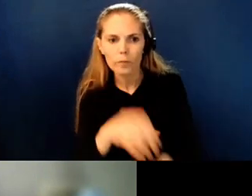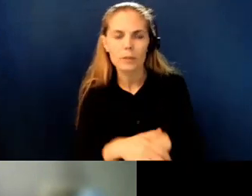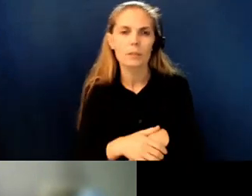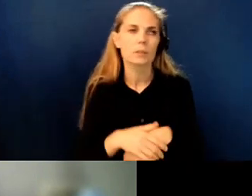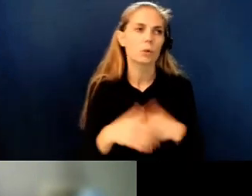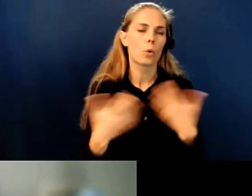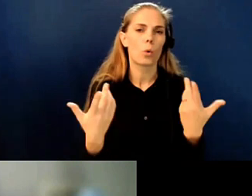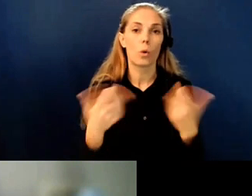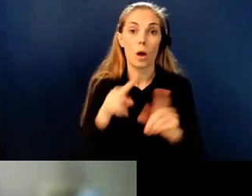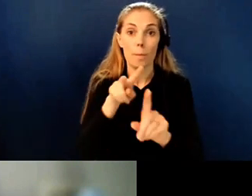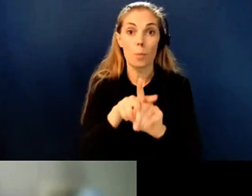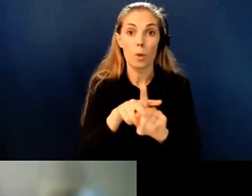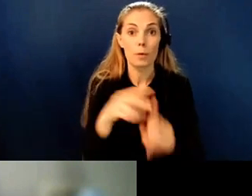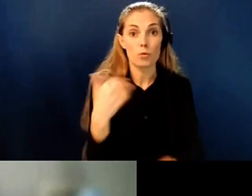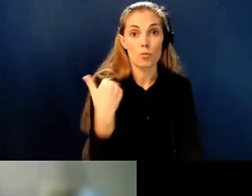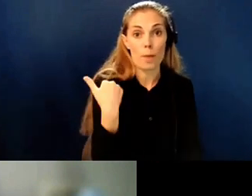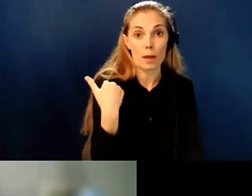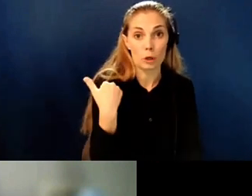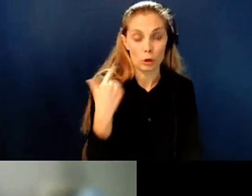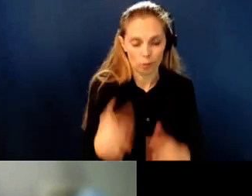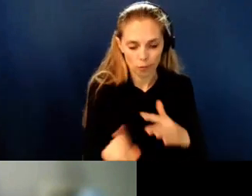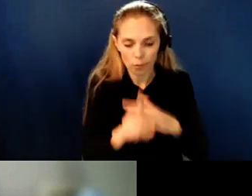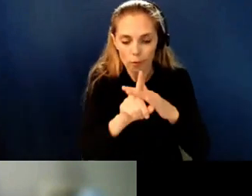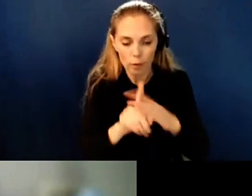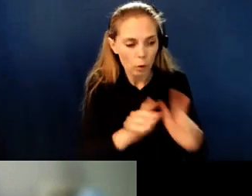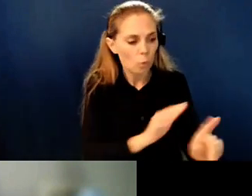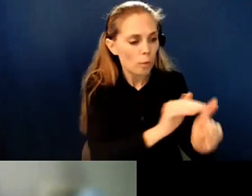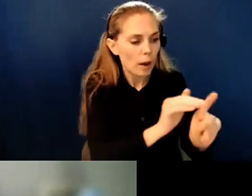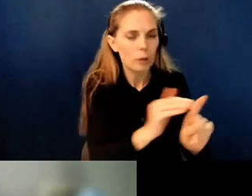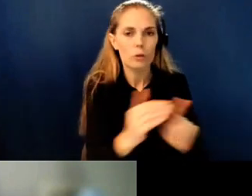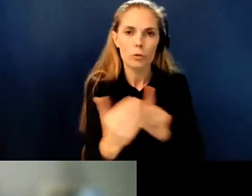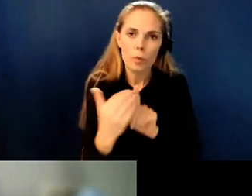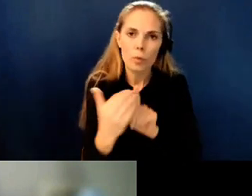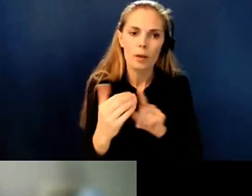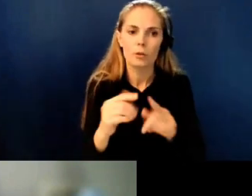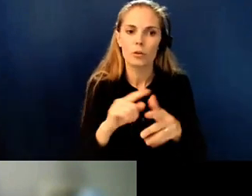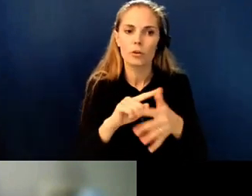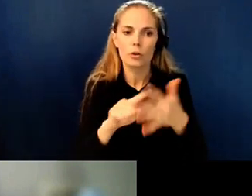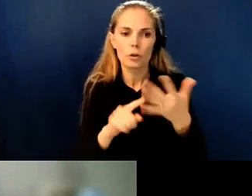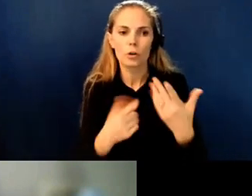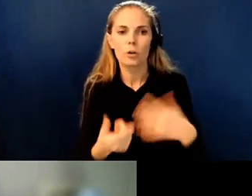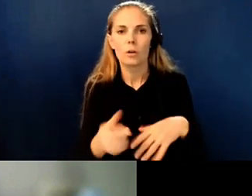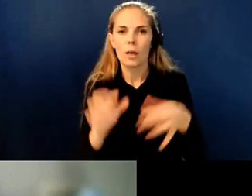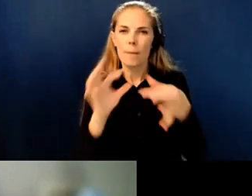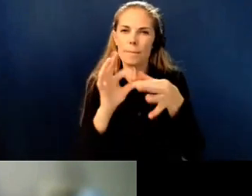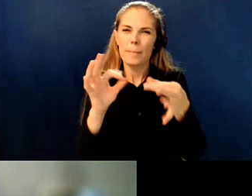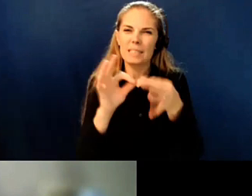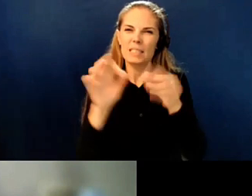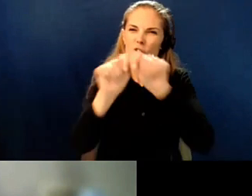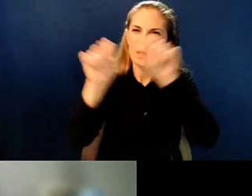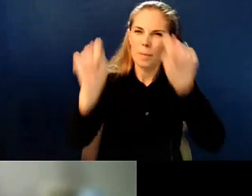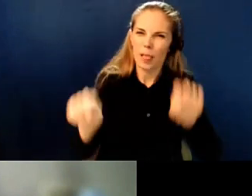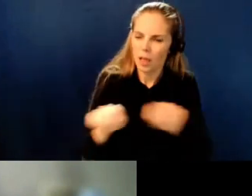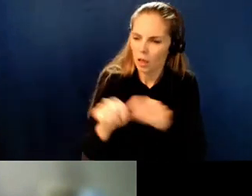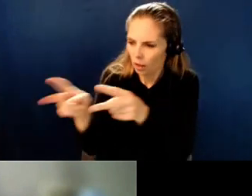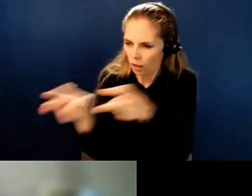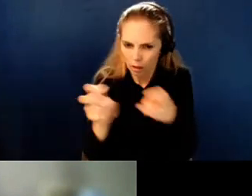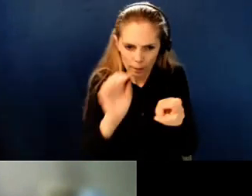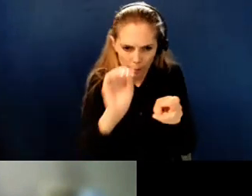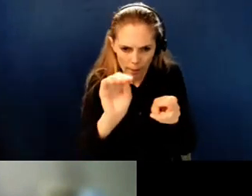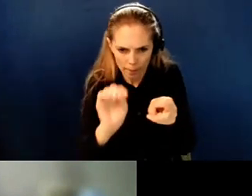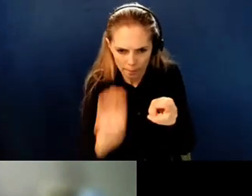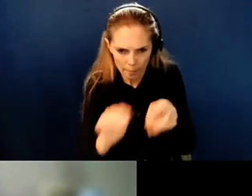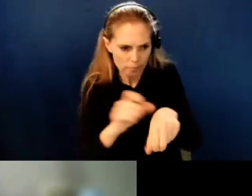big one is to reduce no-shows and missed appointments for, basically any sort of meeting or phone call with those automated